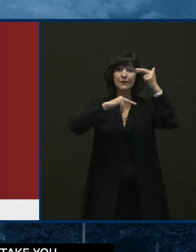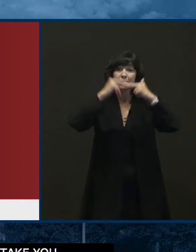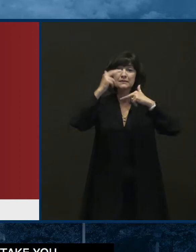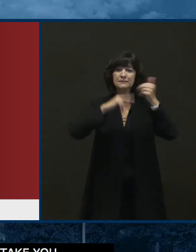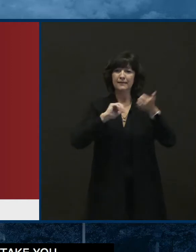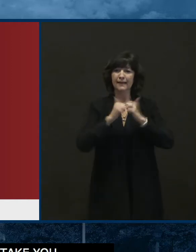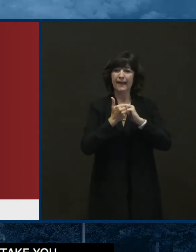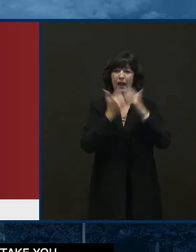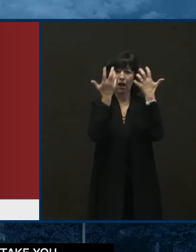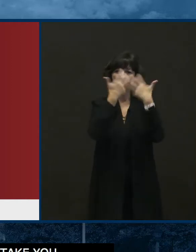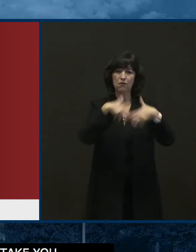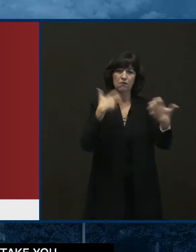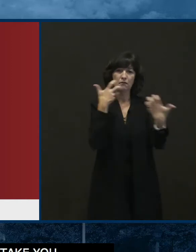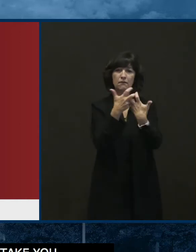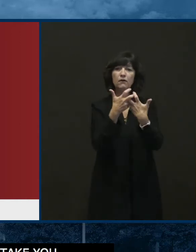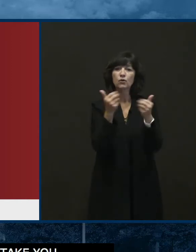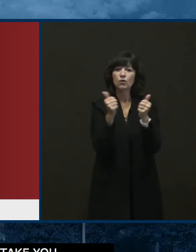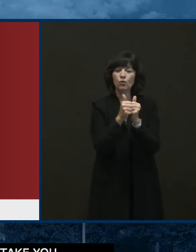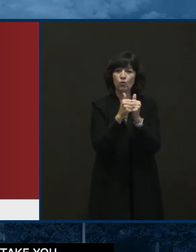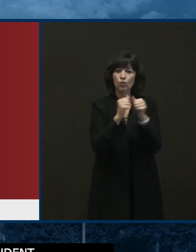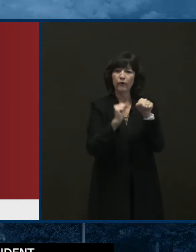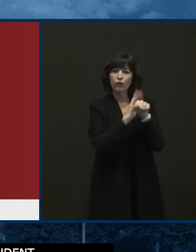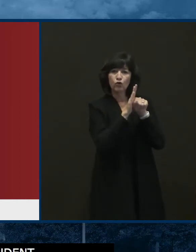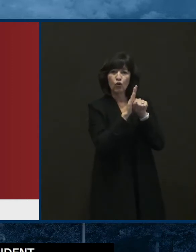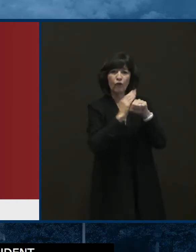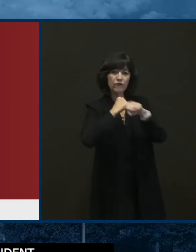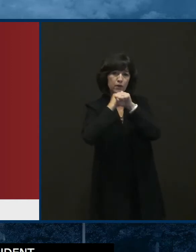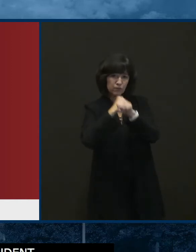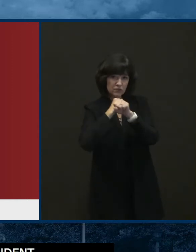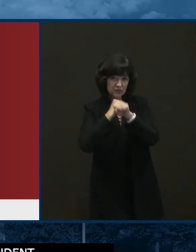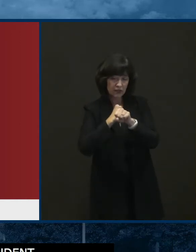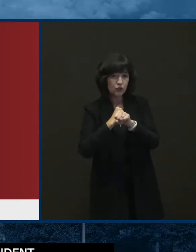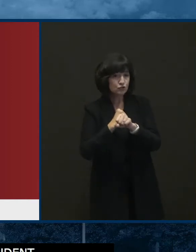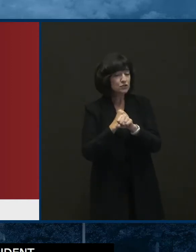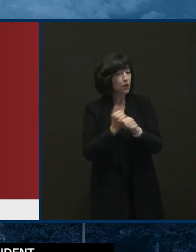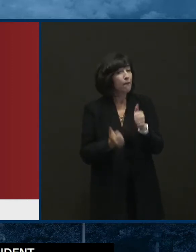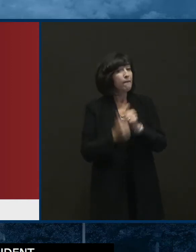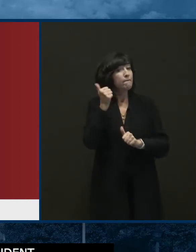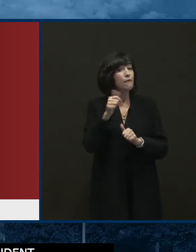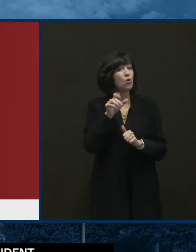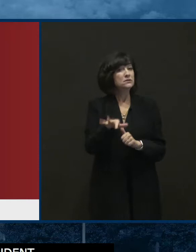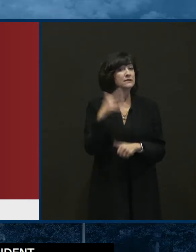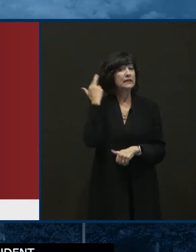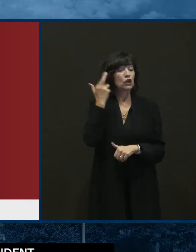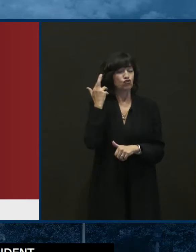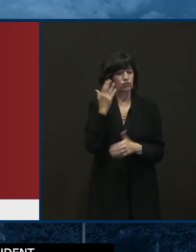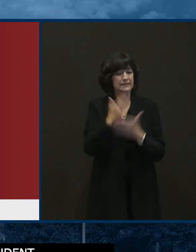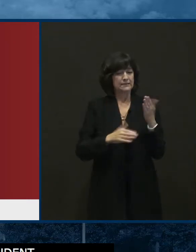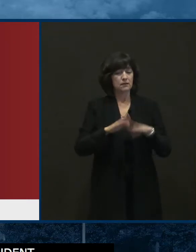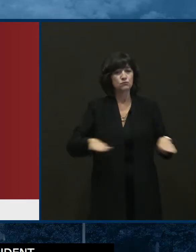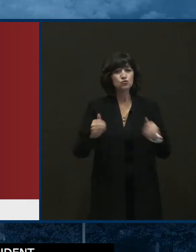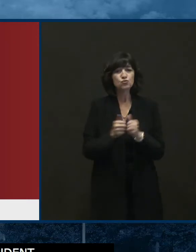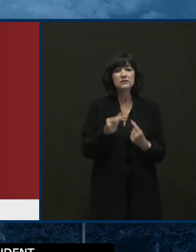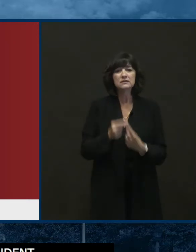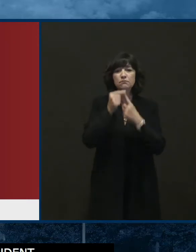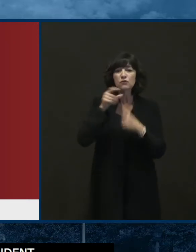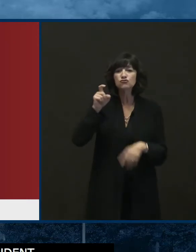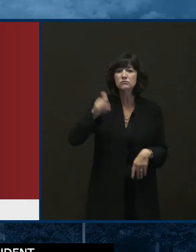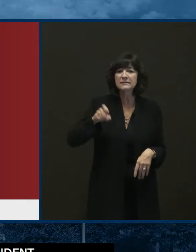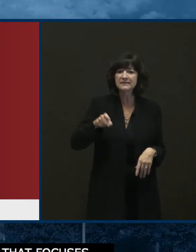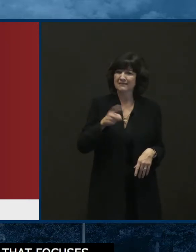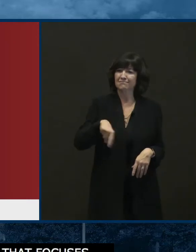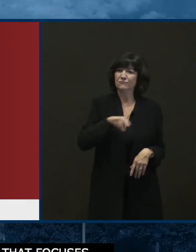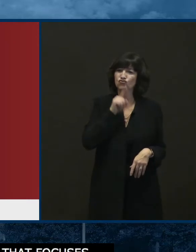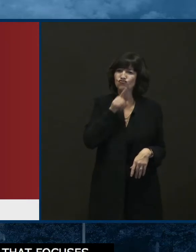with teachers, and most of that focus is on children with special needs and children in the elementary schools that need